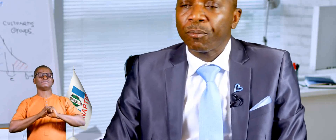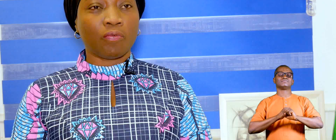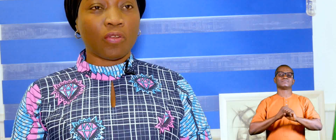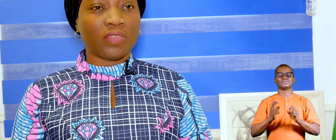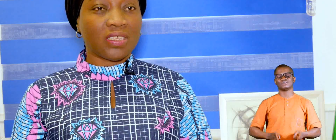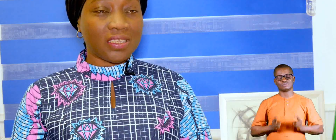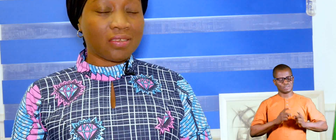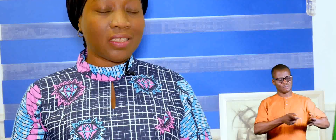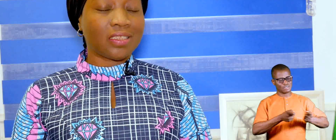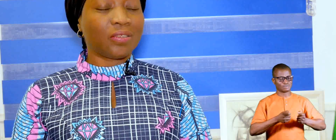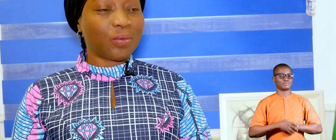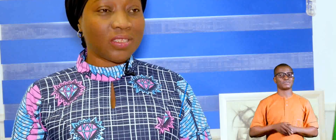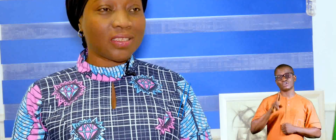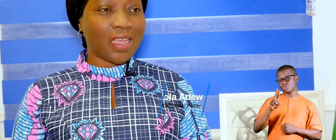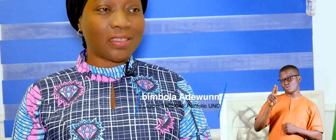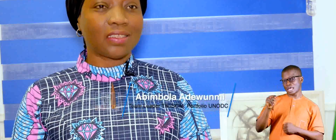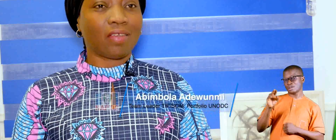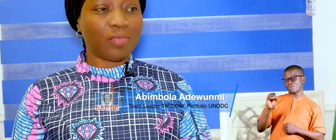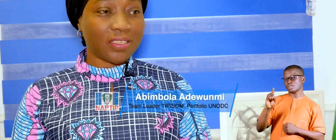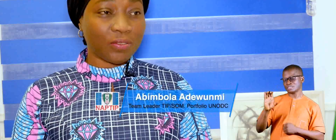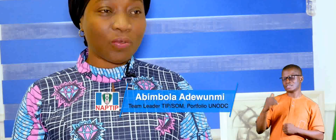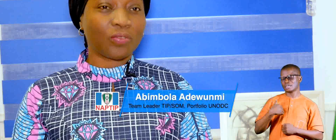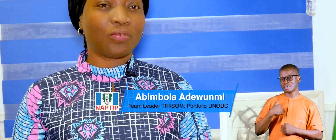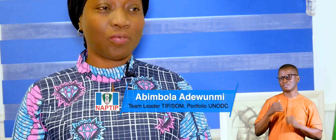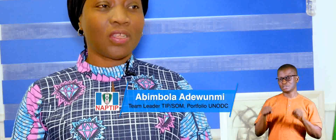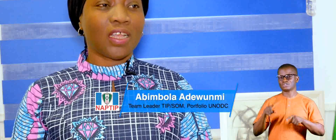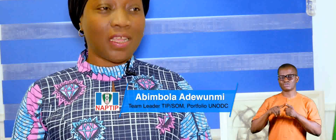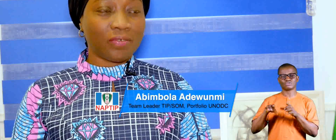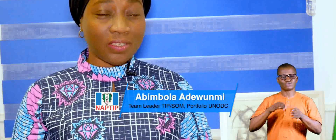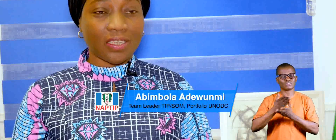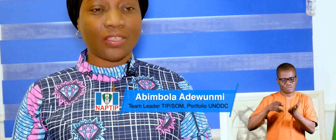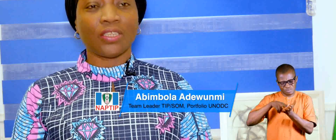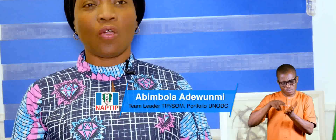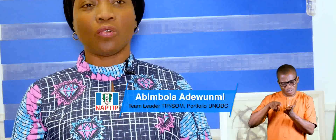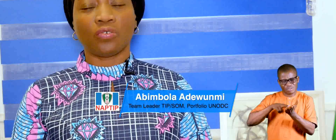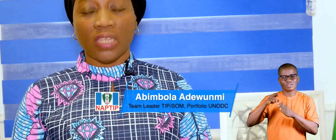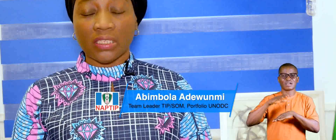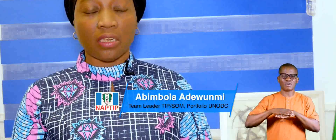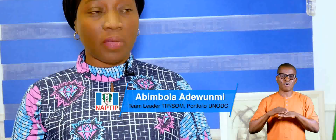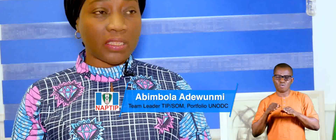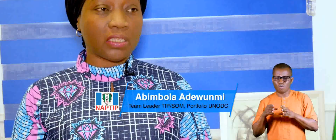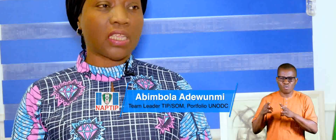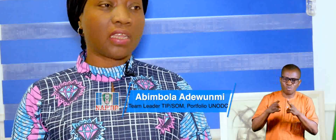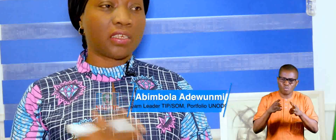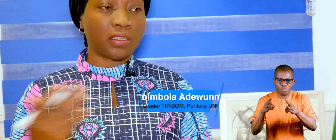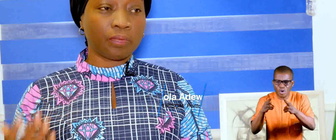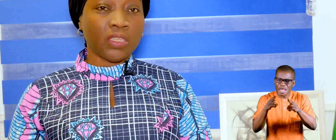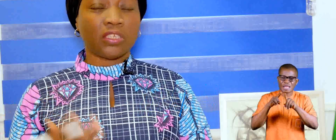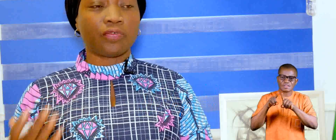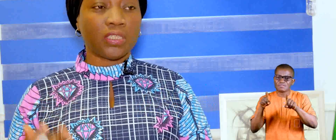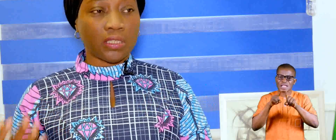trafficking. One of the key strengths that UNODC has is our ability to also do research on trends and patterns